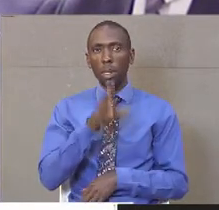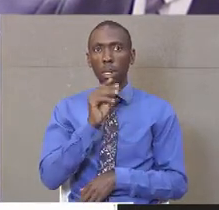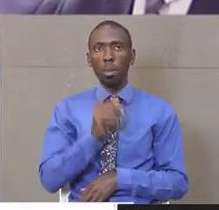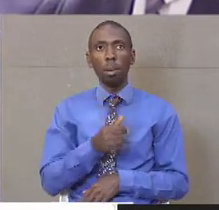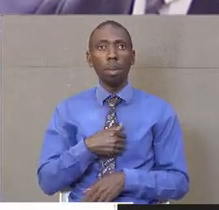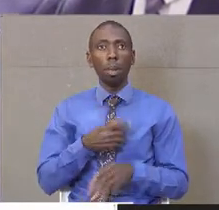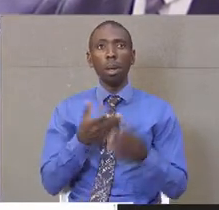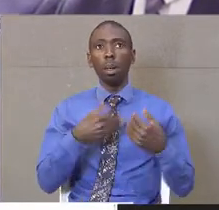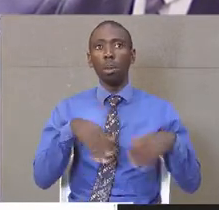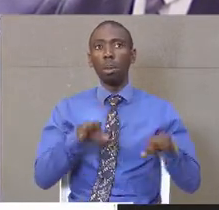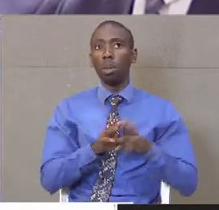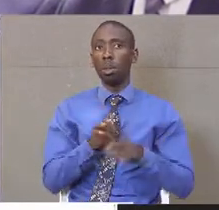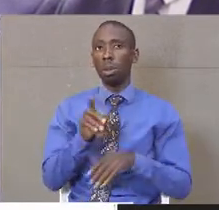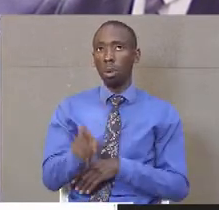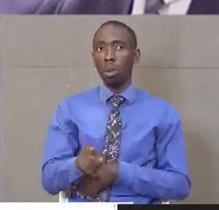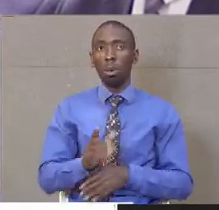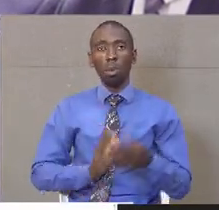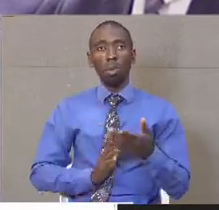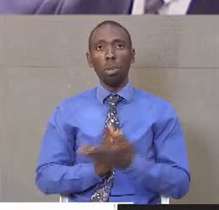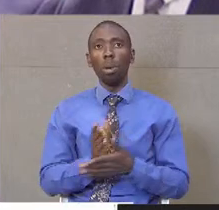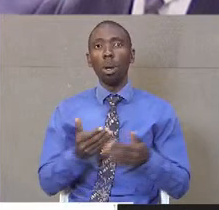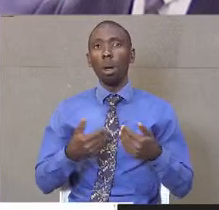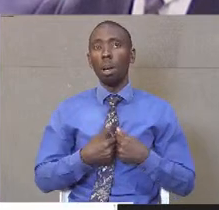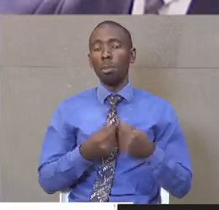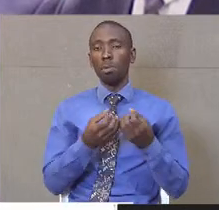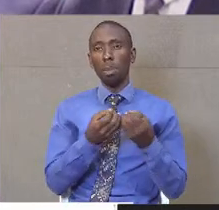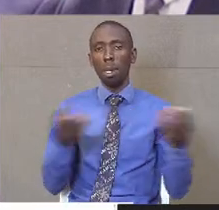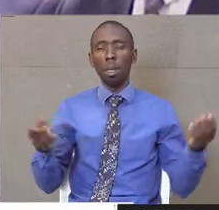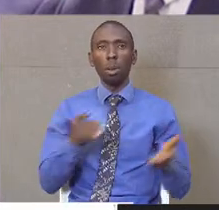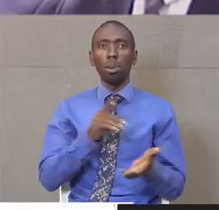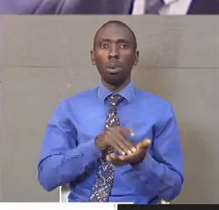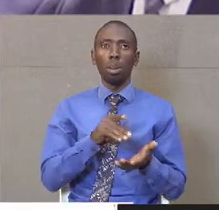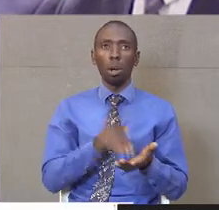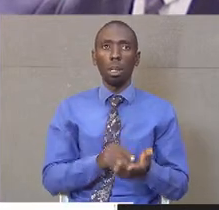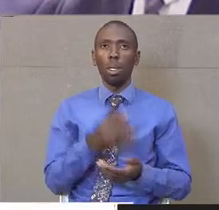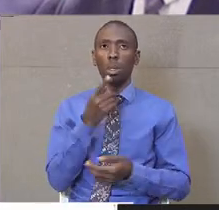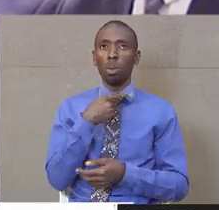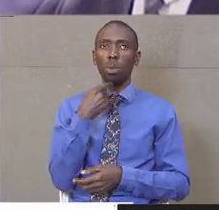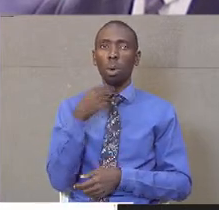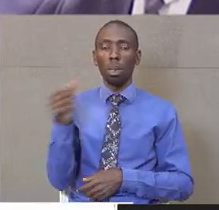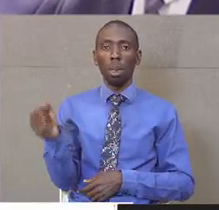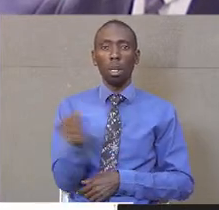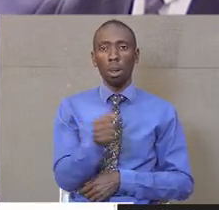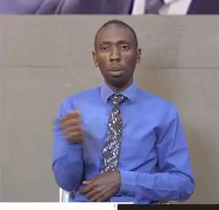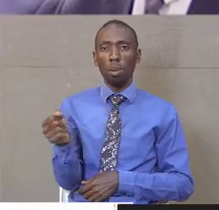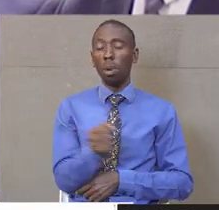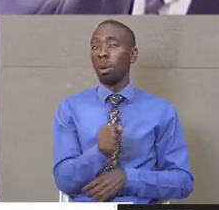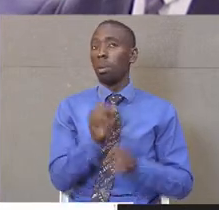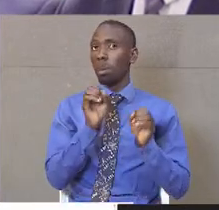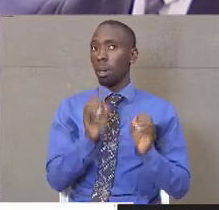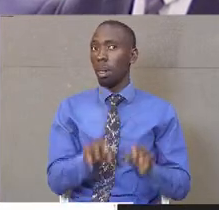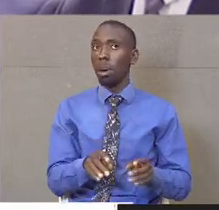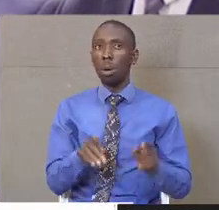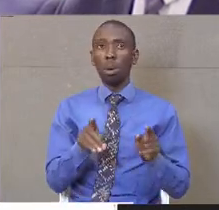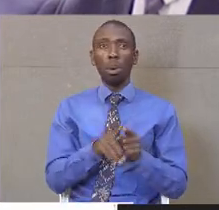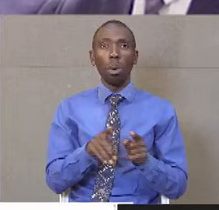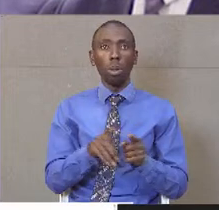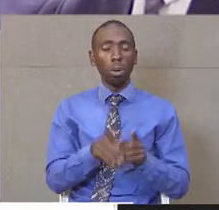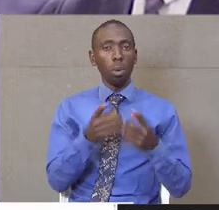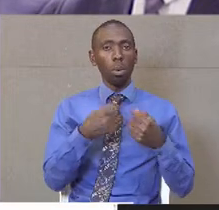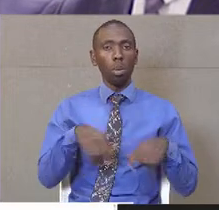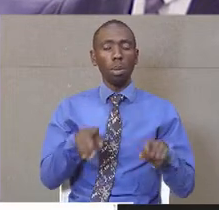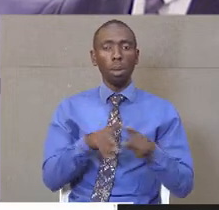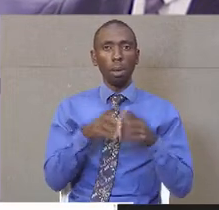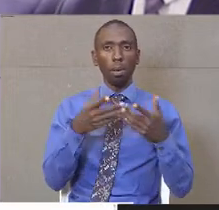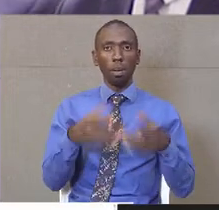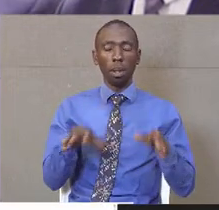that actually we have many doctors who are not employed. And we have taken a decision